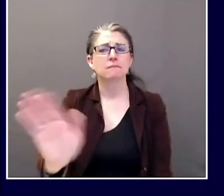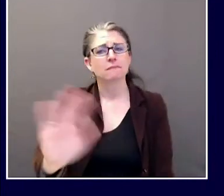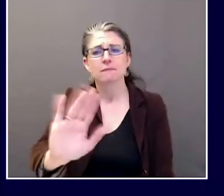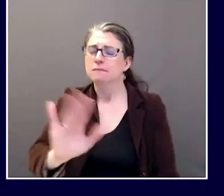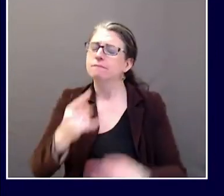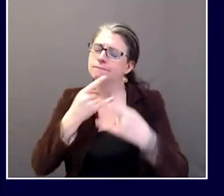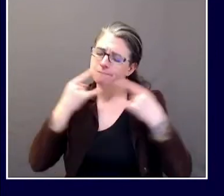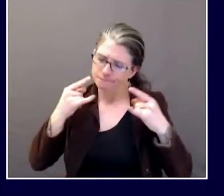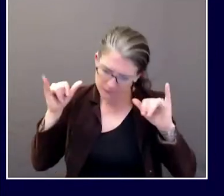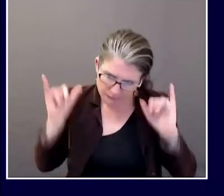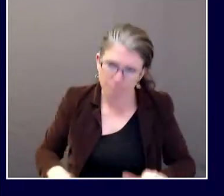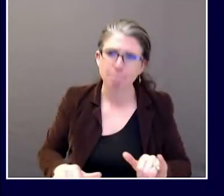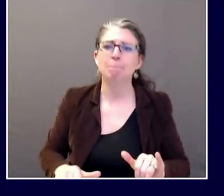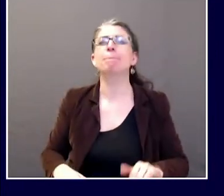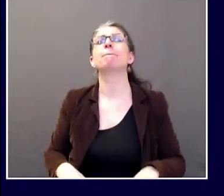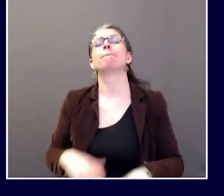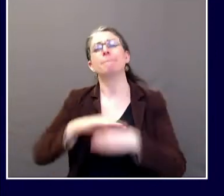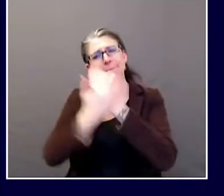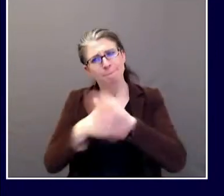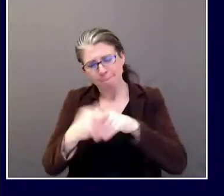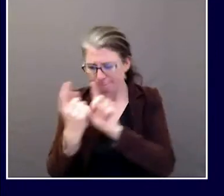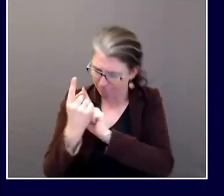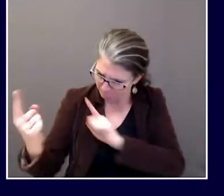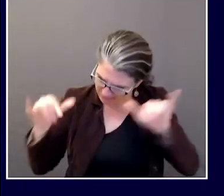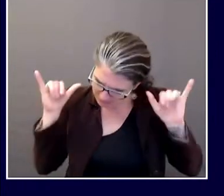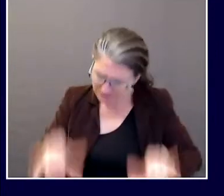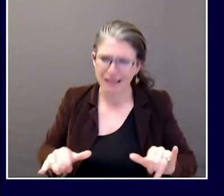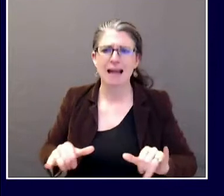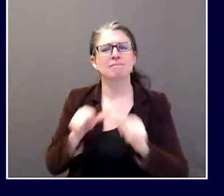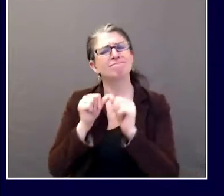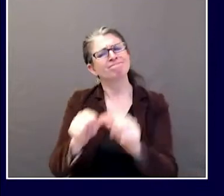hospital. Getting through can be a challenge, so